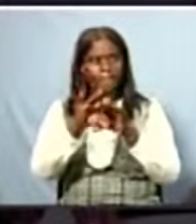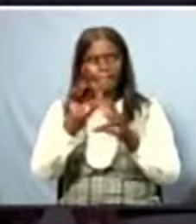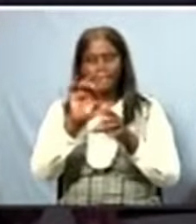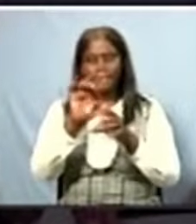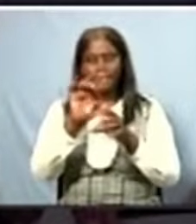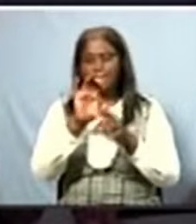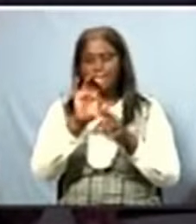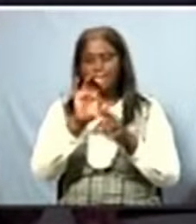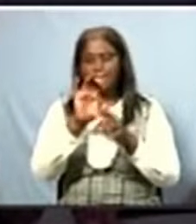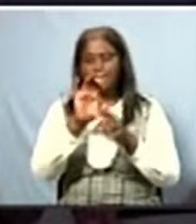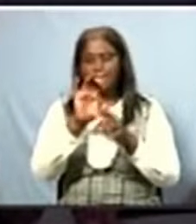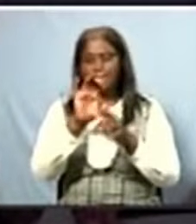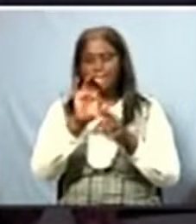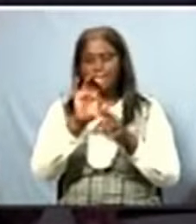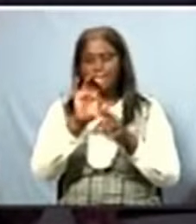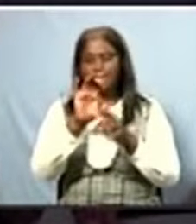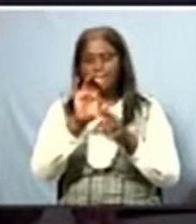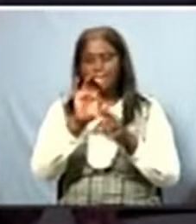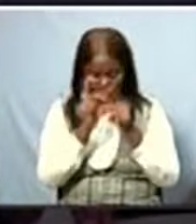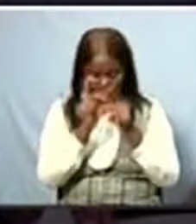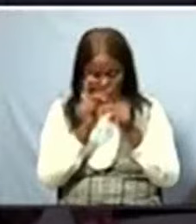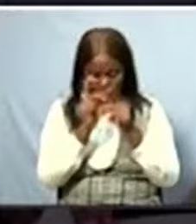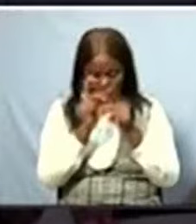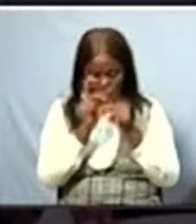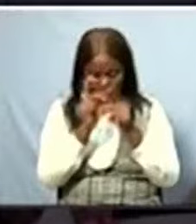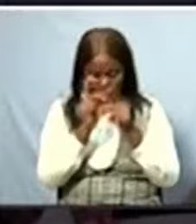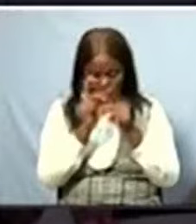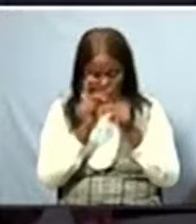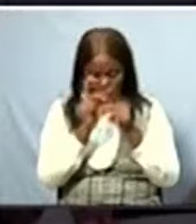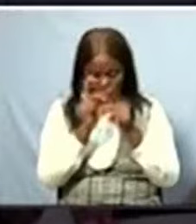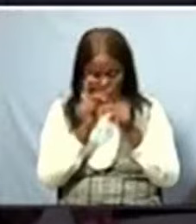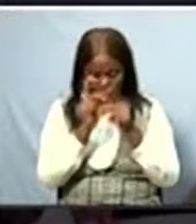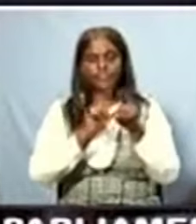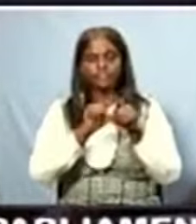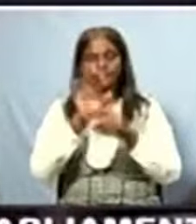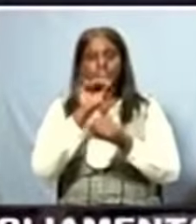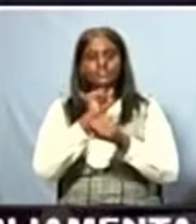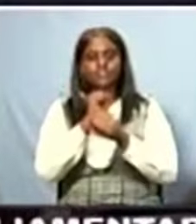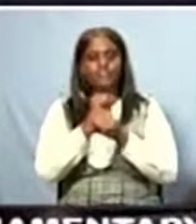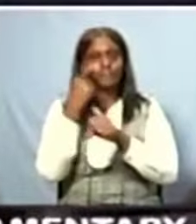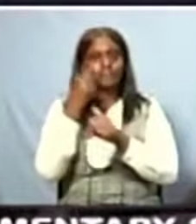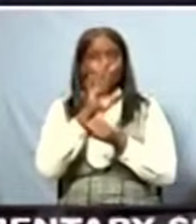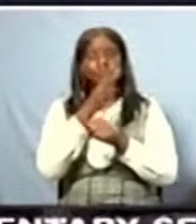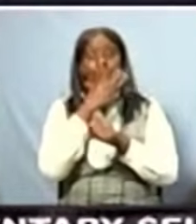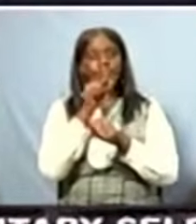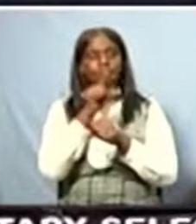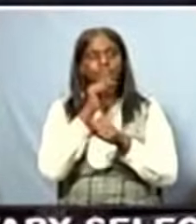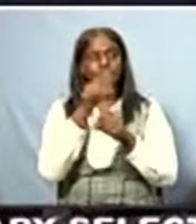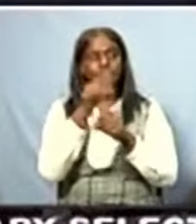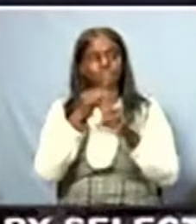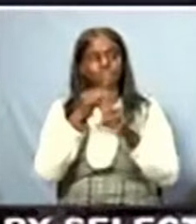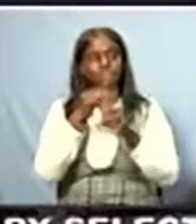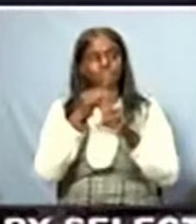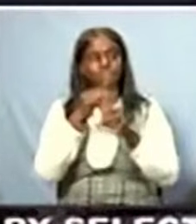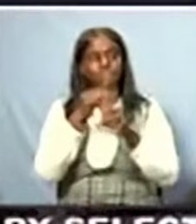Zambia with respect to boundary delineation. Further, the mandate of the Commission does not include